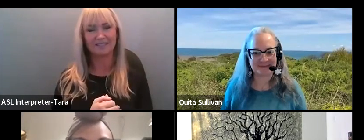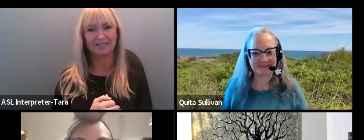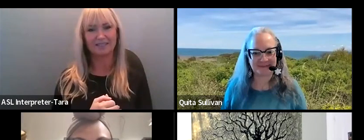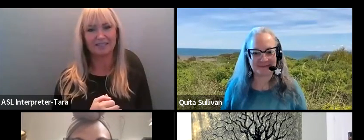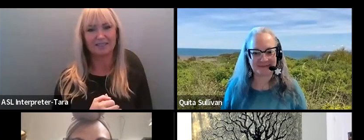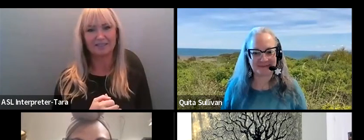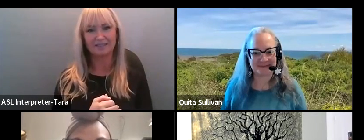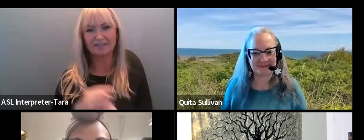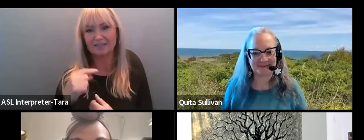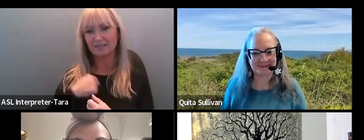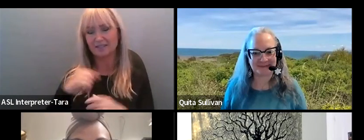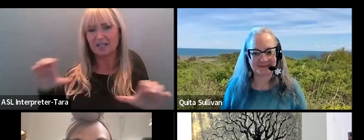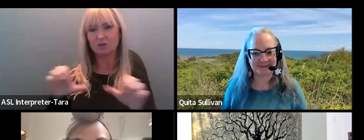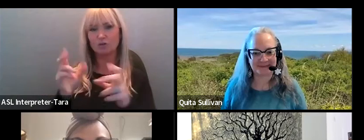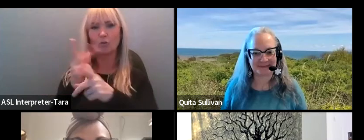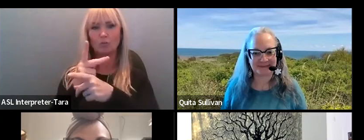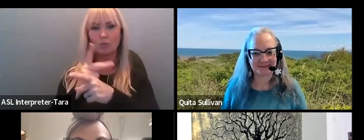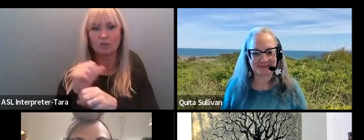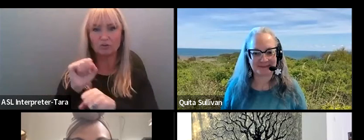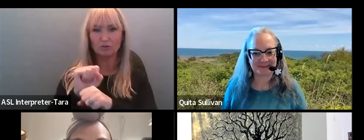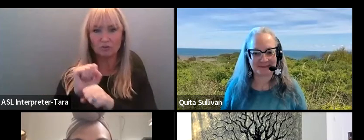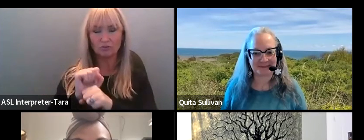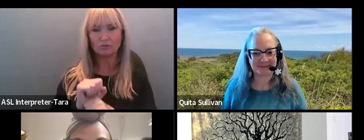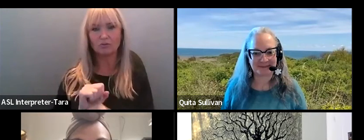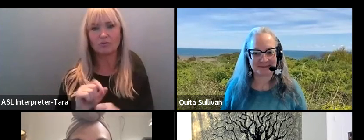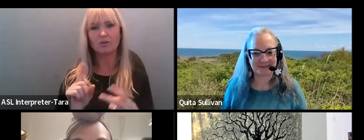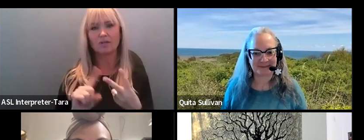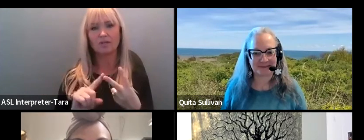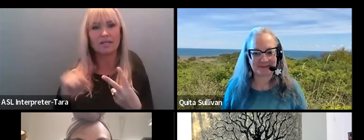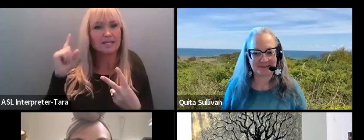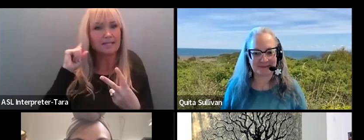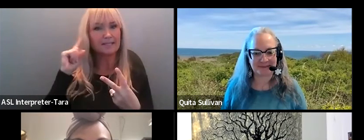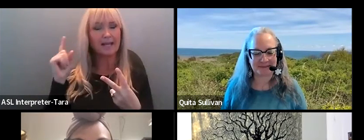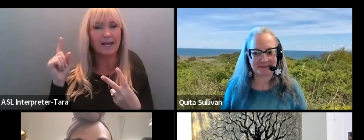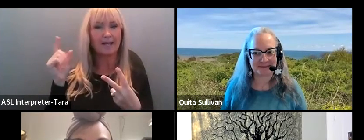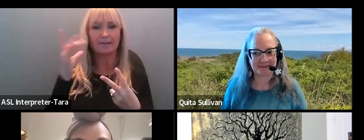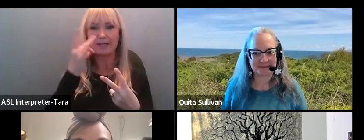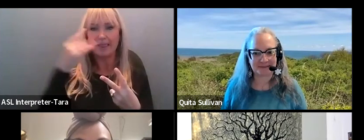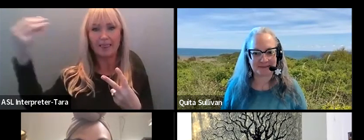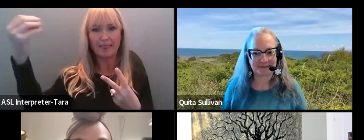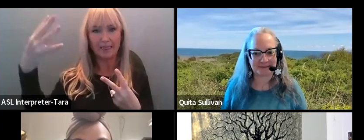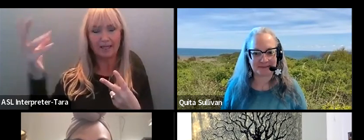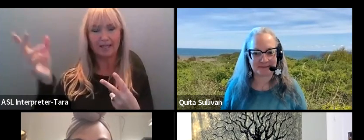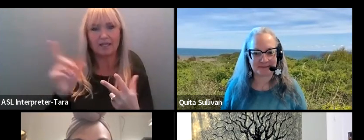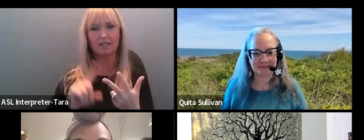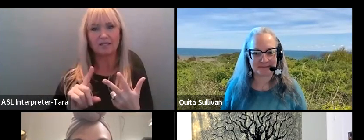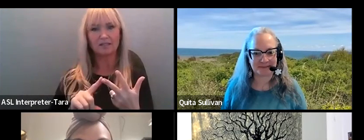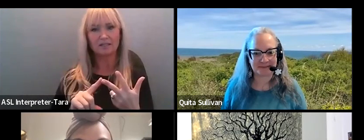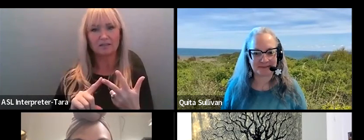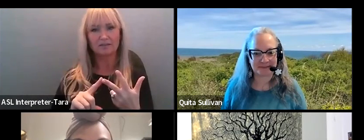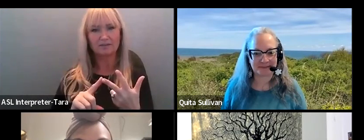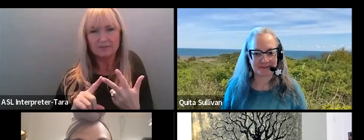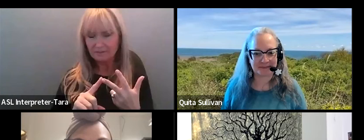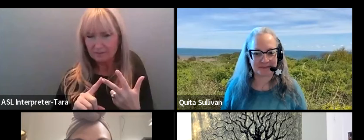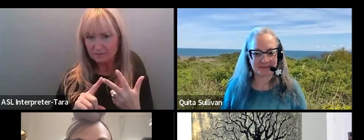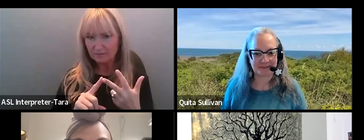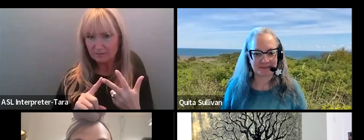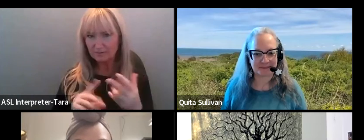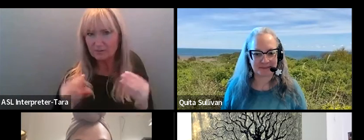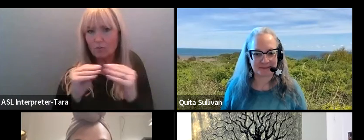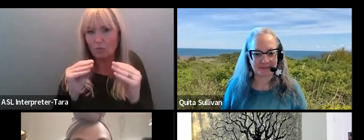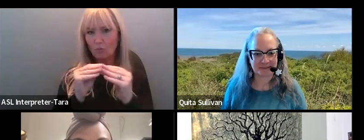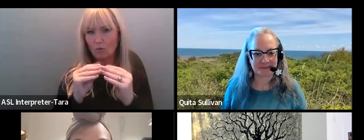I mean, I do production work, I do sound and lighting mostly. I'm kind of getting more into the live